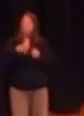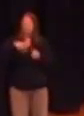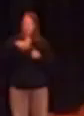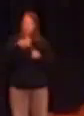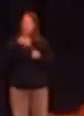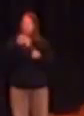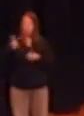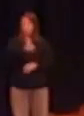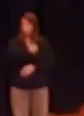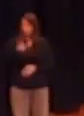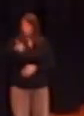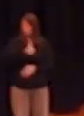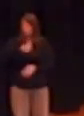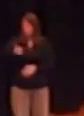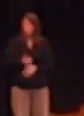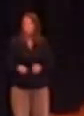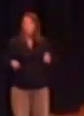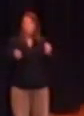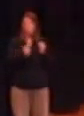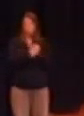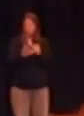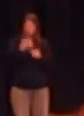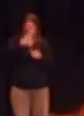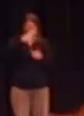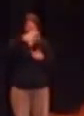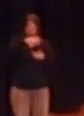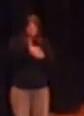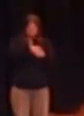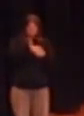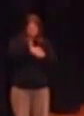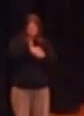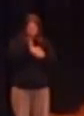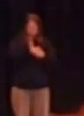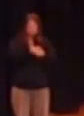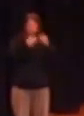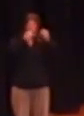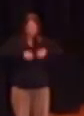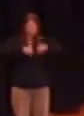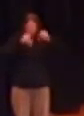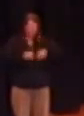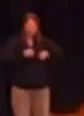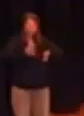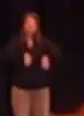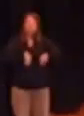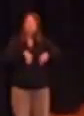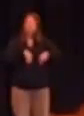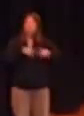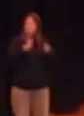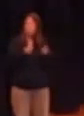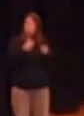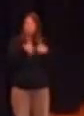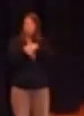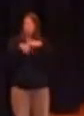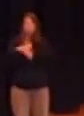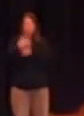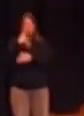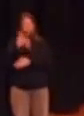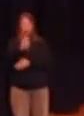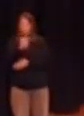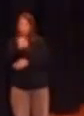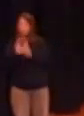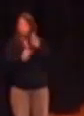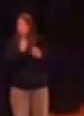transportation with the built-in capacity to provide for our disabled